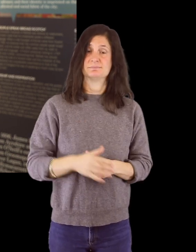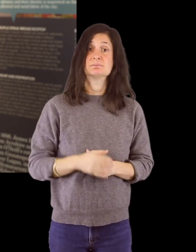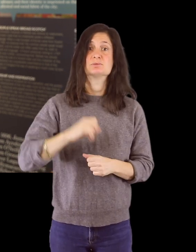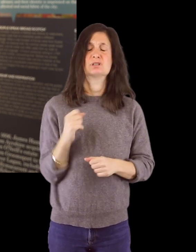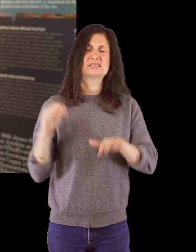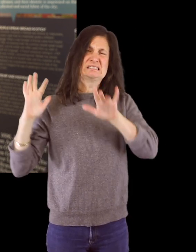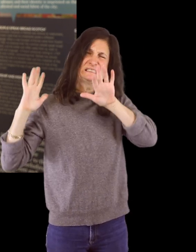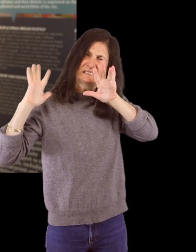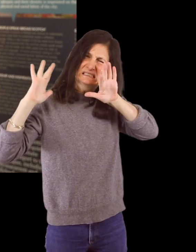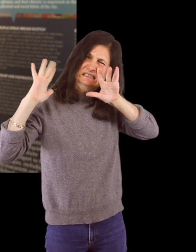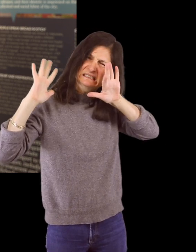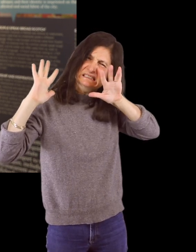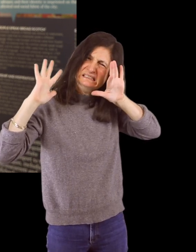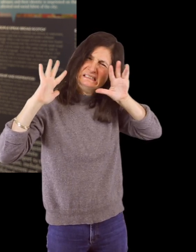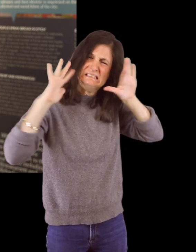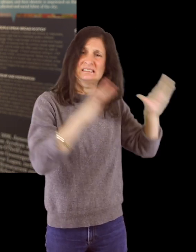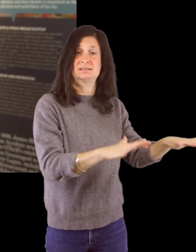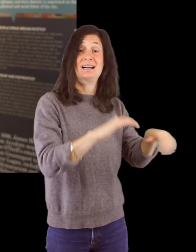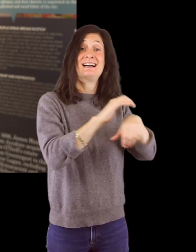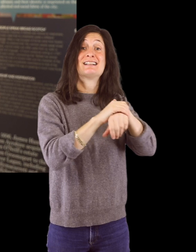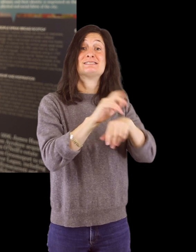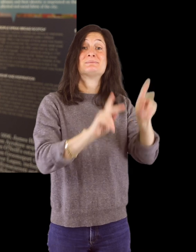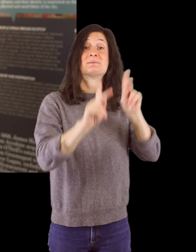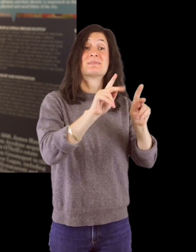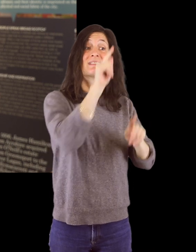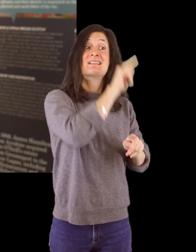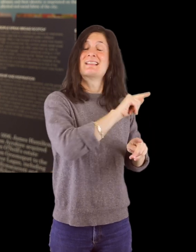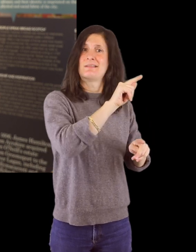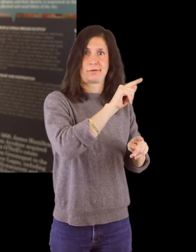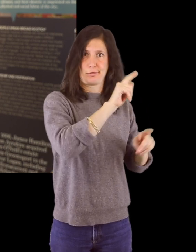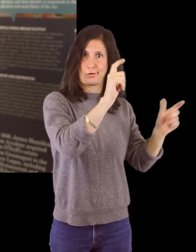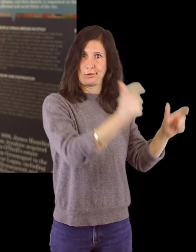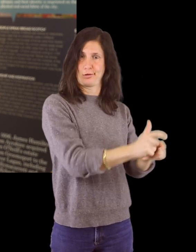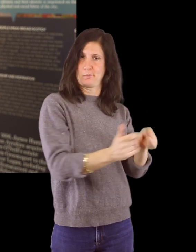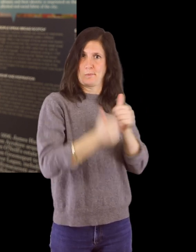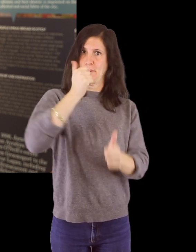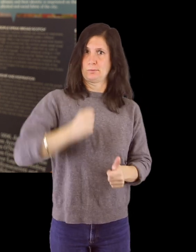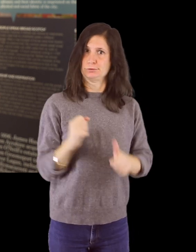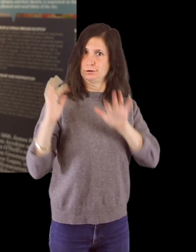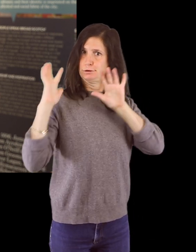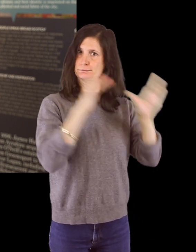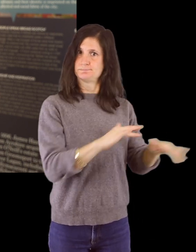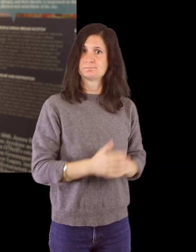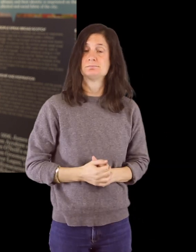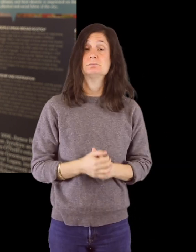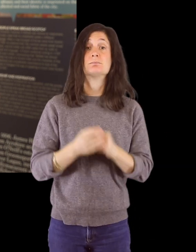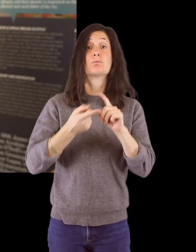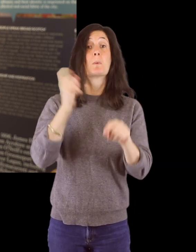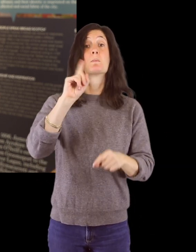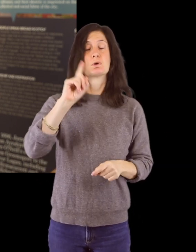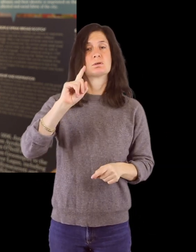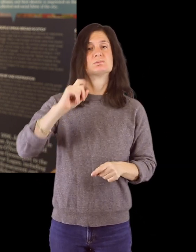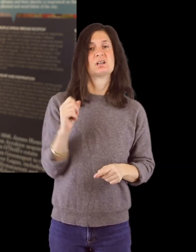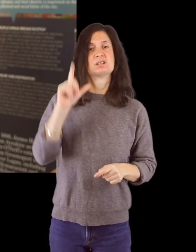arrived in great numbers, outnumbering English settlers in most areas of the province. They came mainly from the lowlands of Scotland,